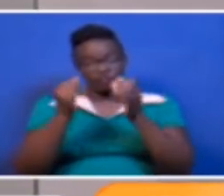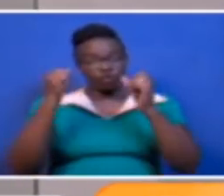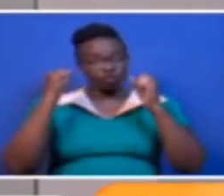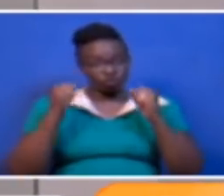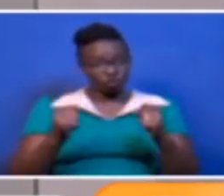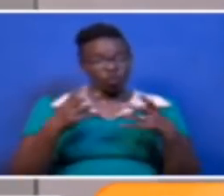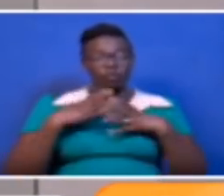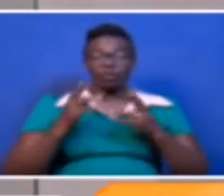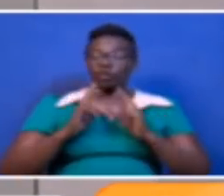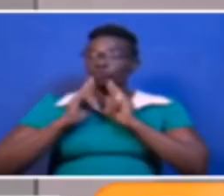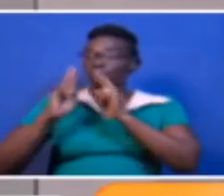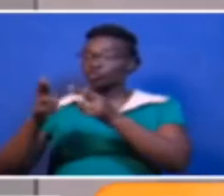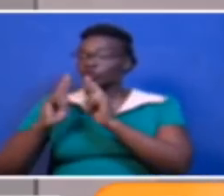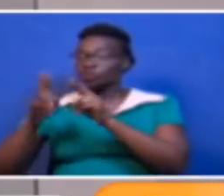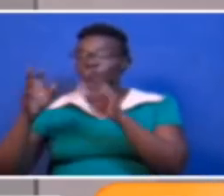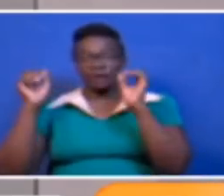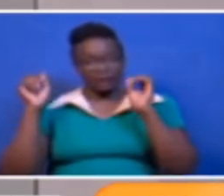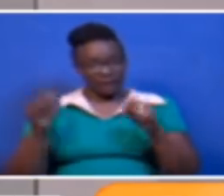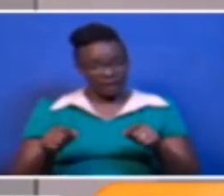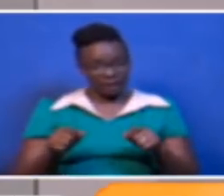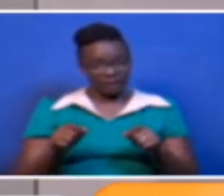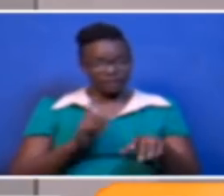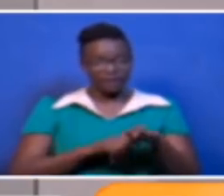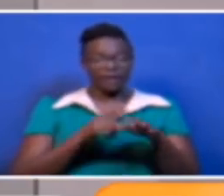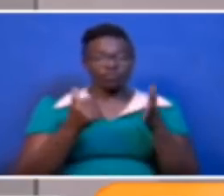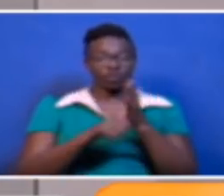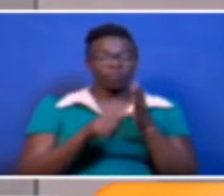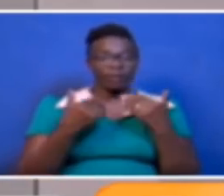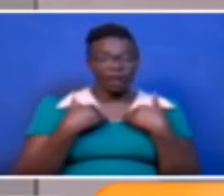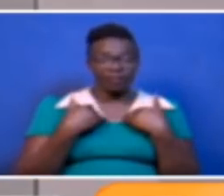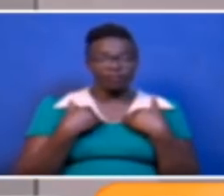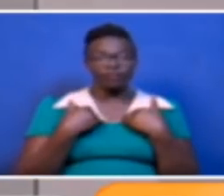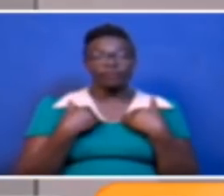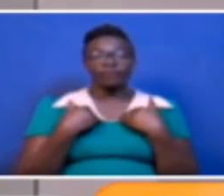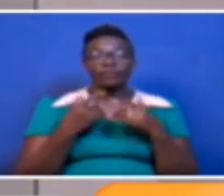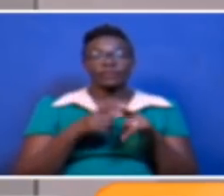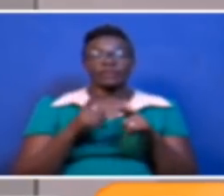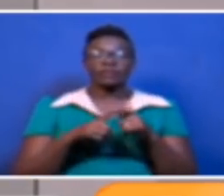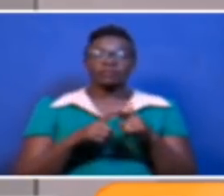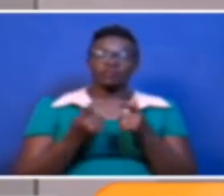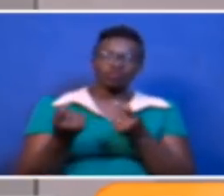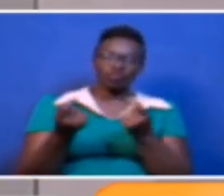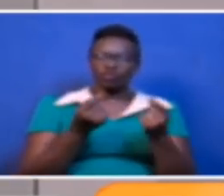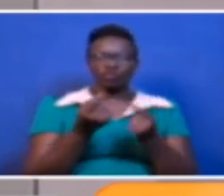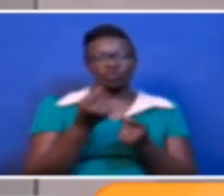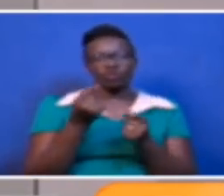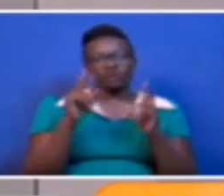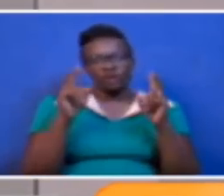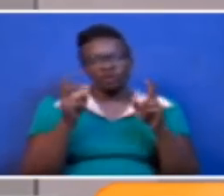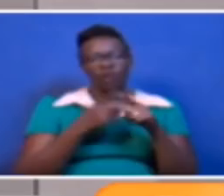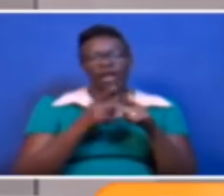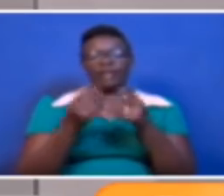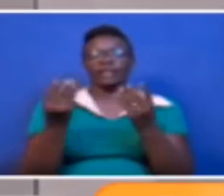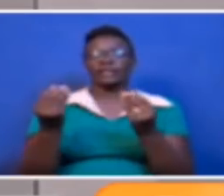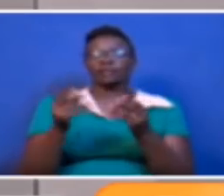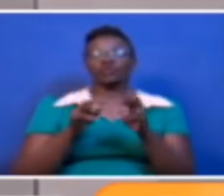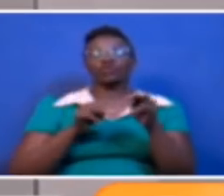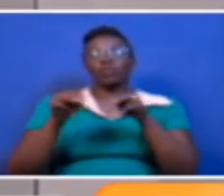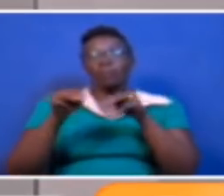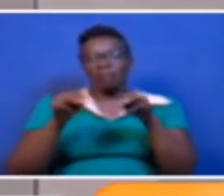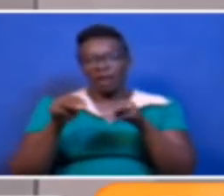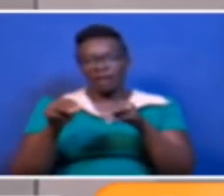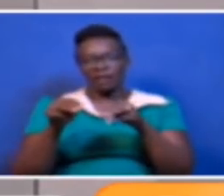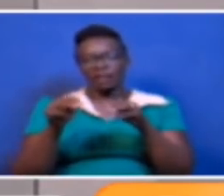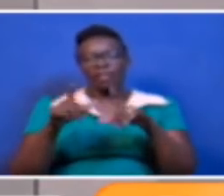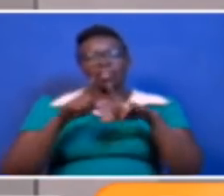report their social problems, disagreements and small issues, then it is easy even to manage the